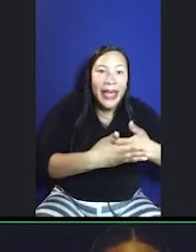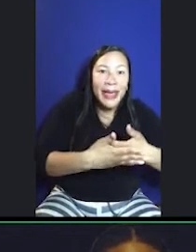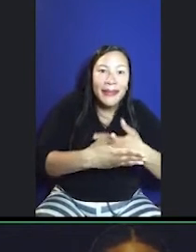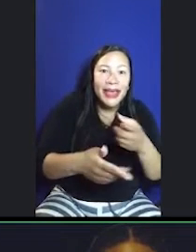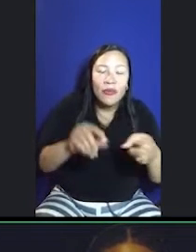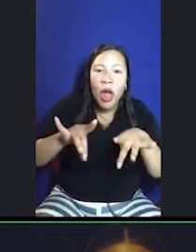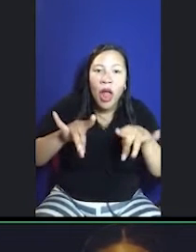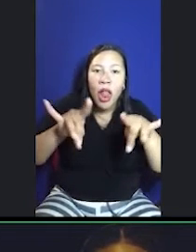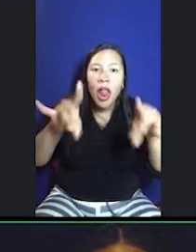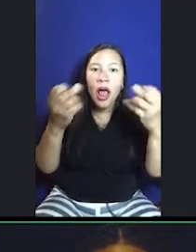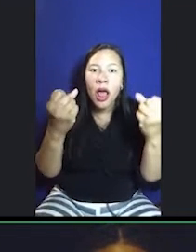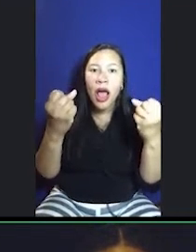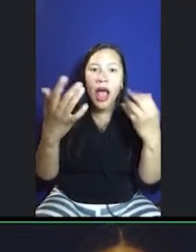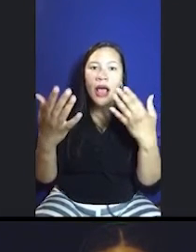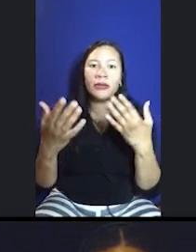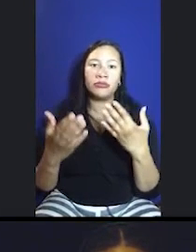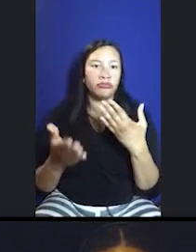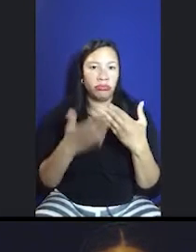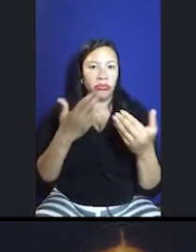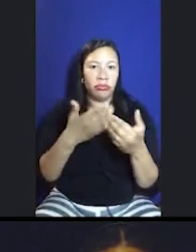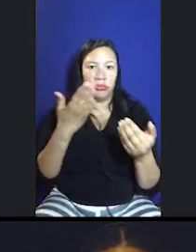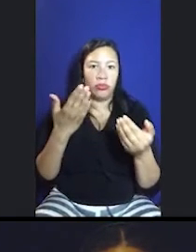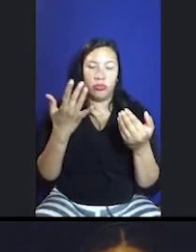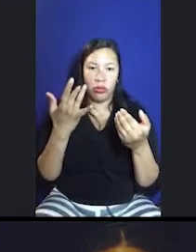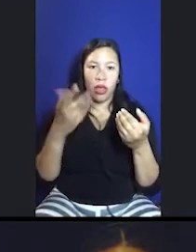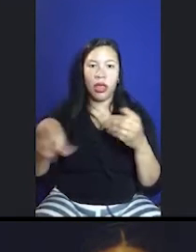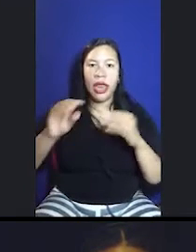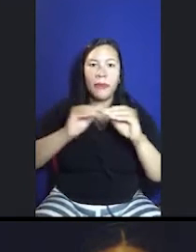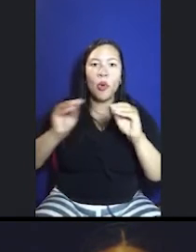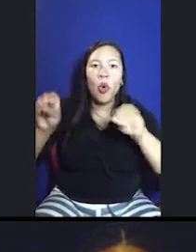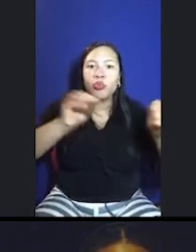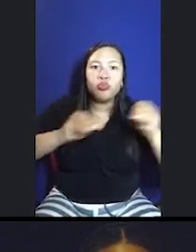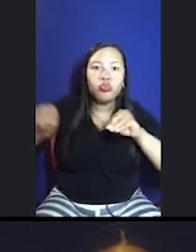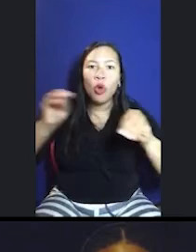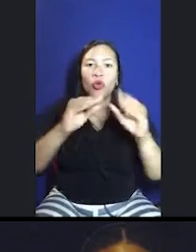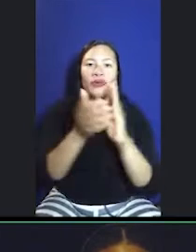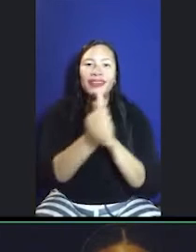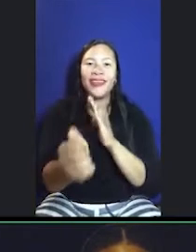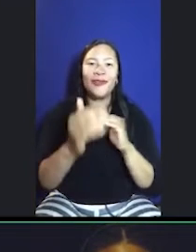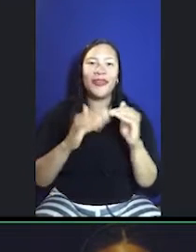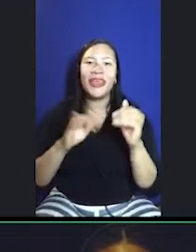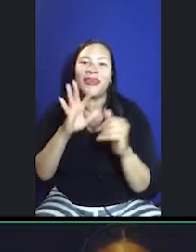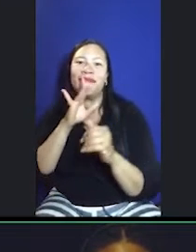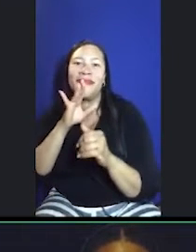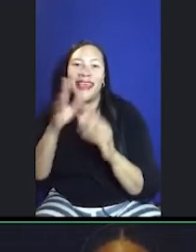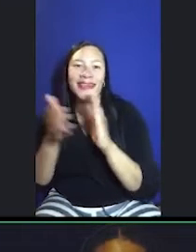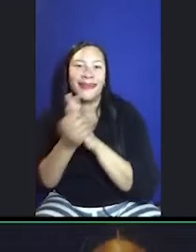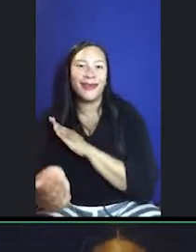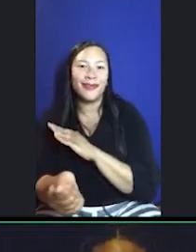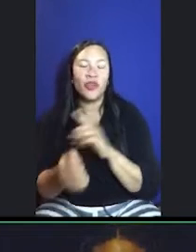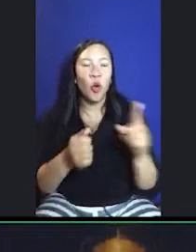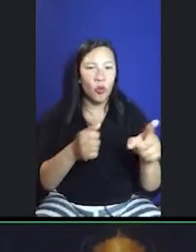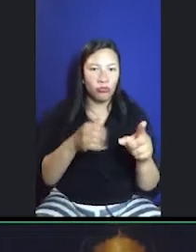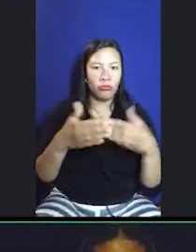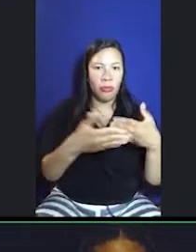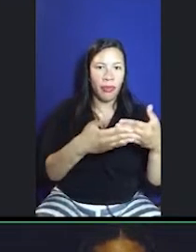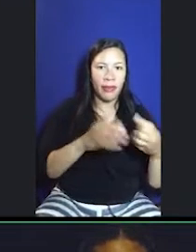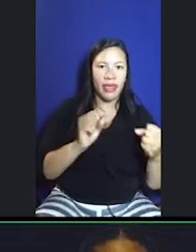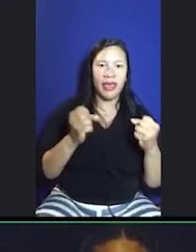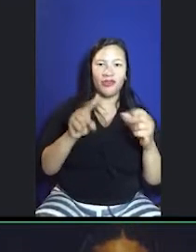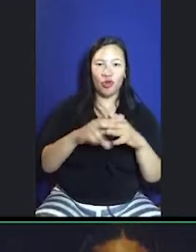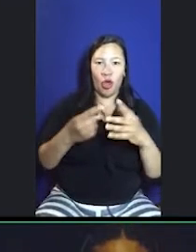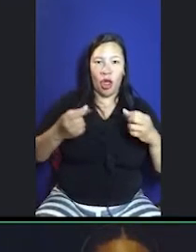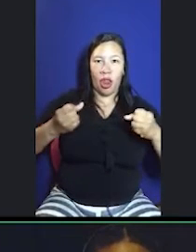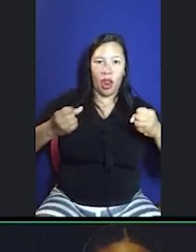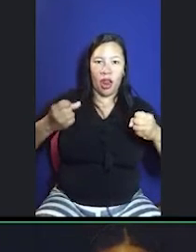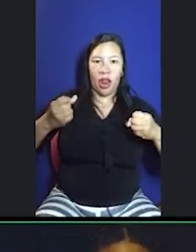start speaking because of motor skills, right? Yeah. Oh wow. So they can start, putting their hands up and